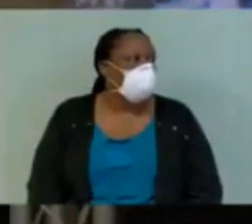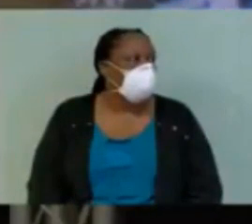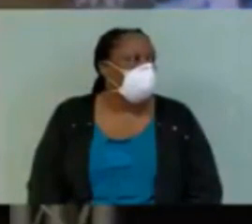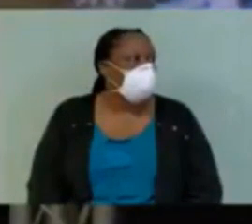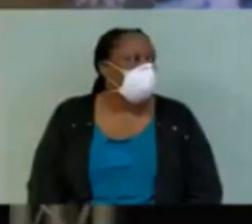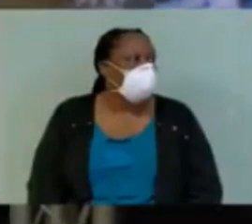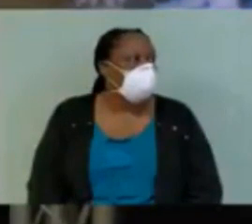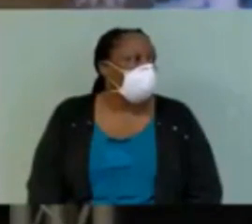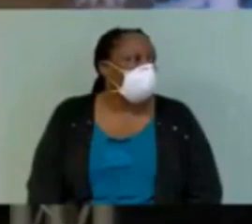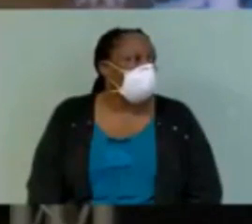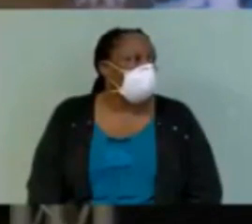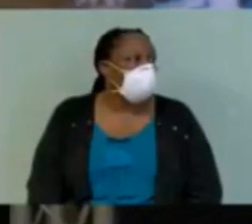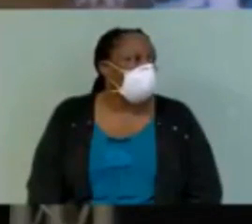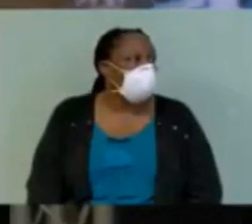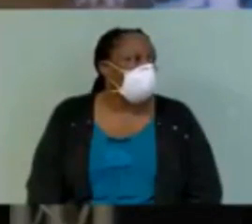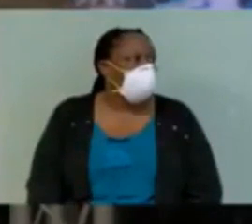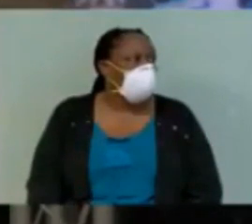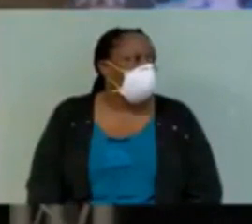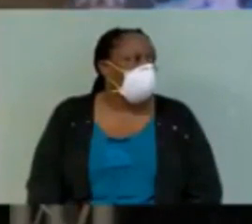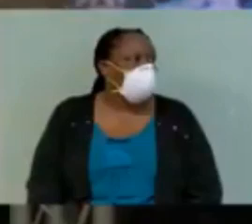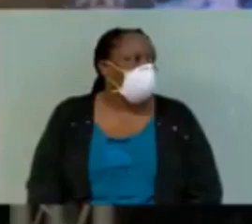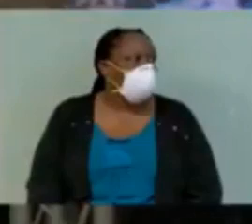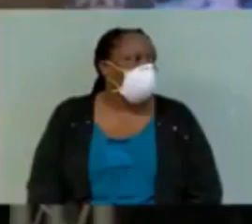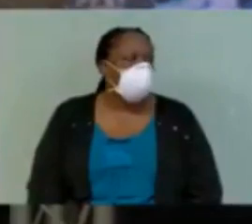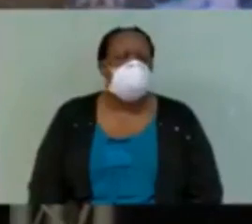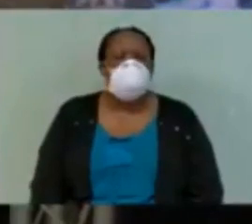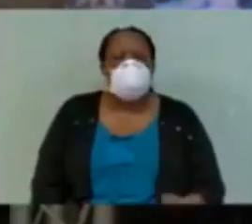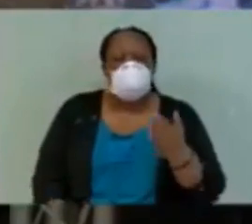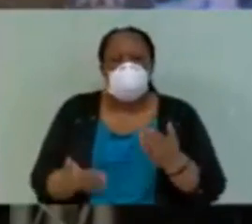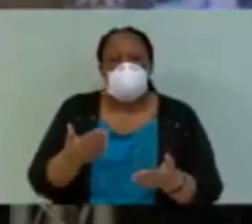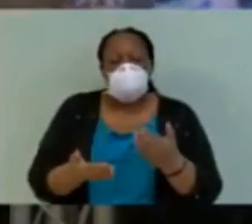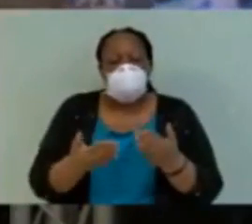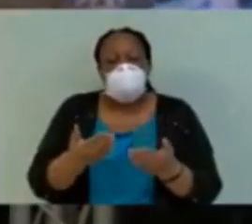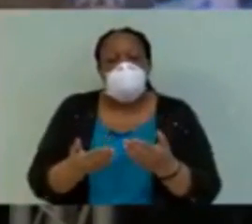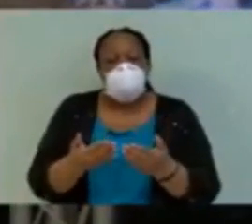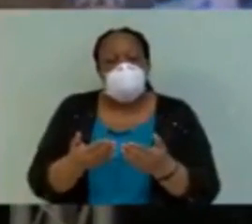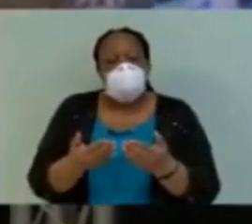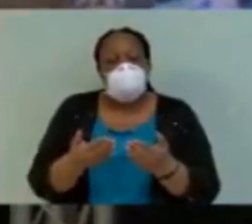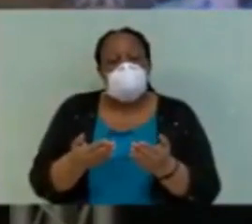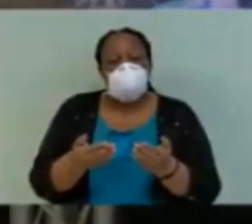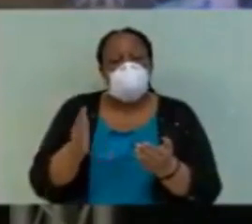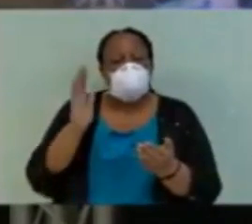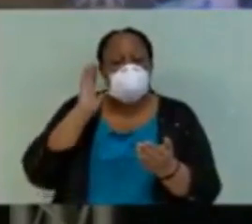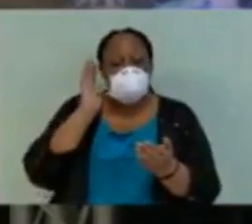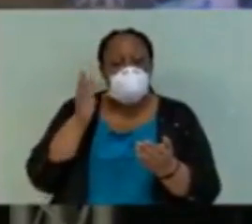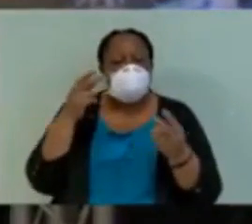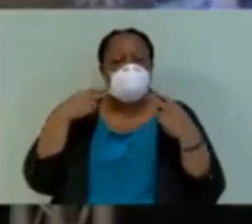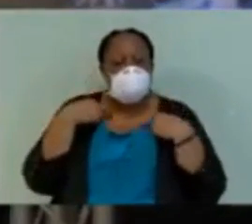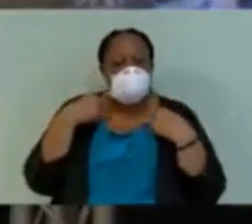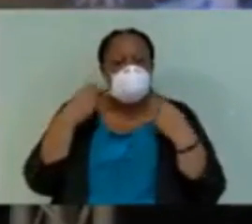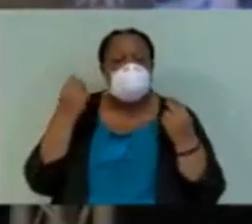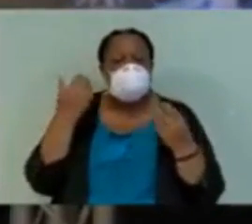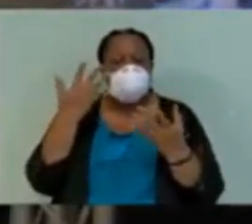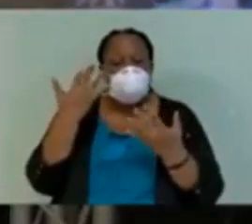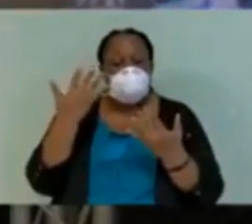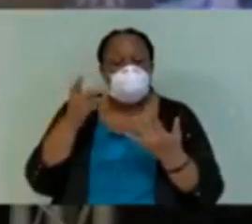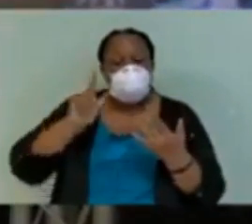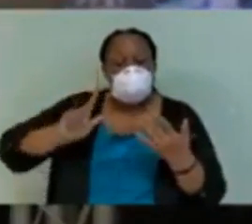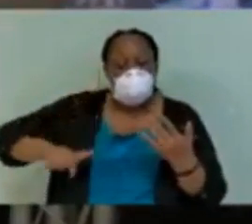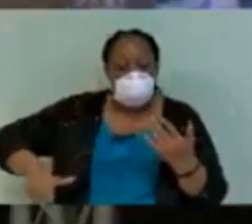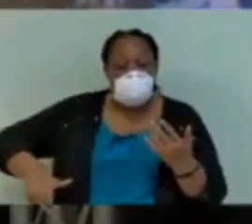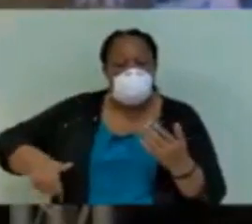it is not contemplated that elections should extend